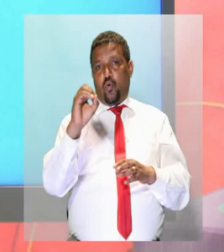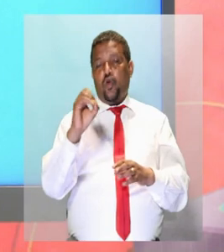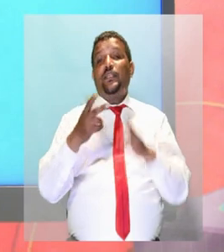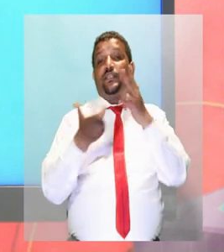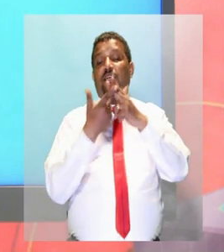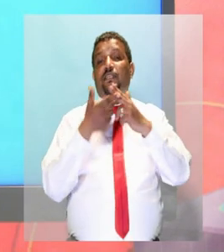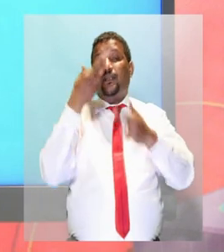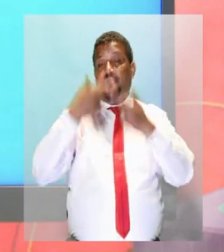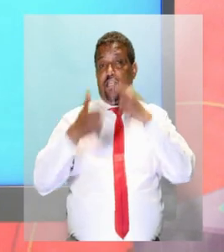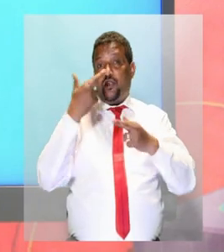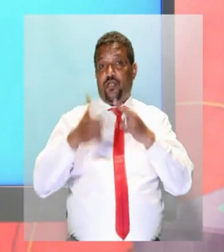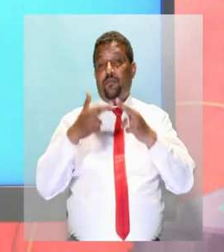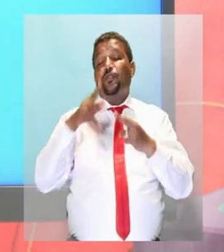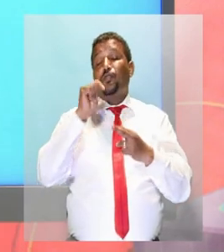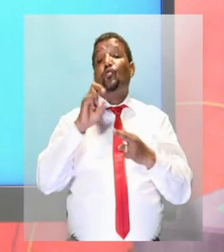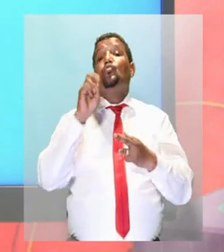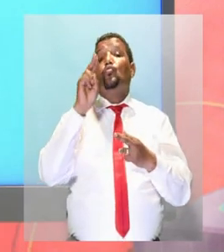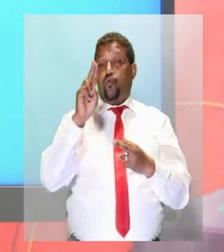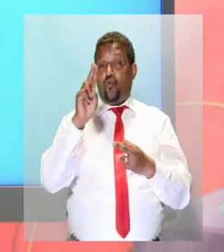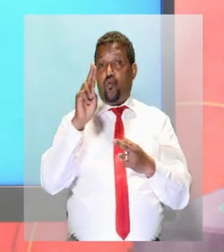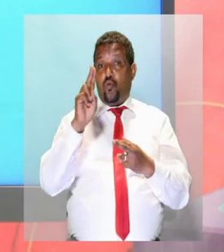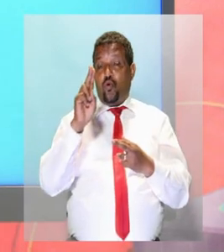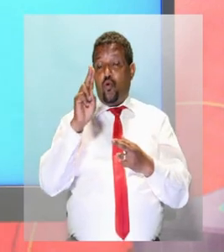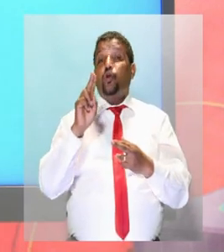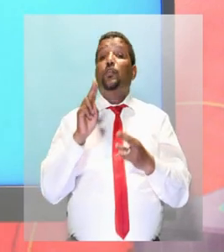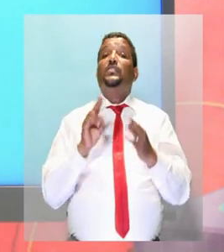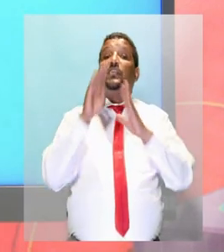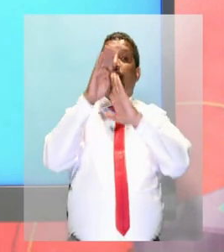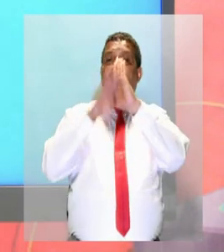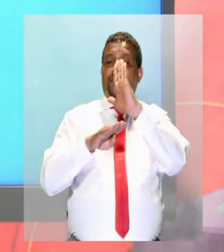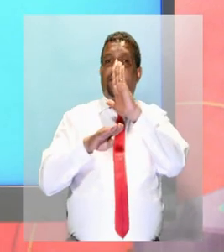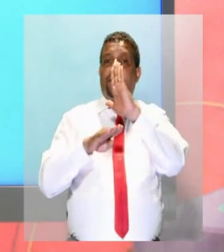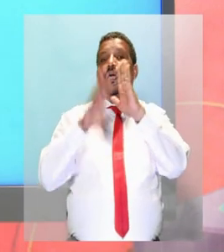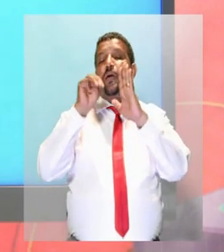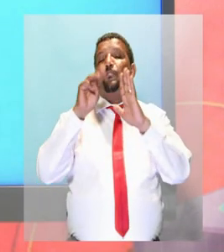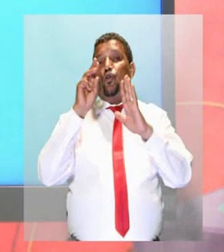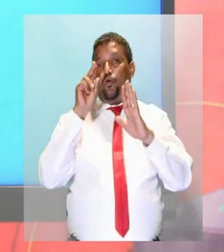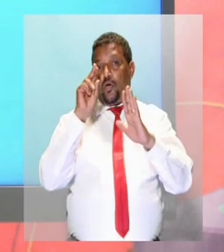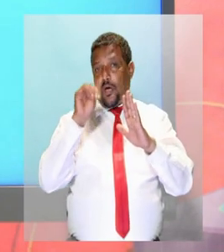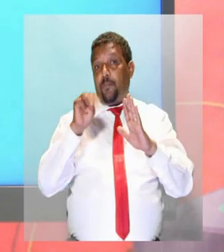relationship is whenever TU declines, mu is negative.